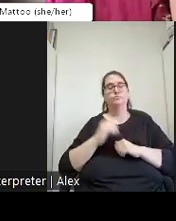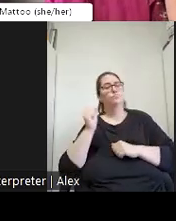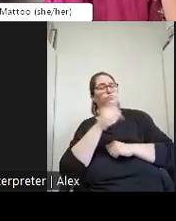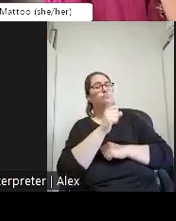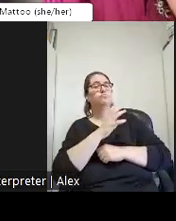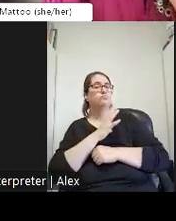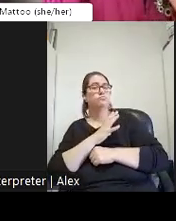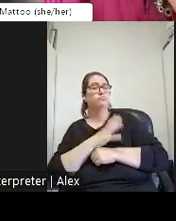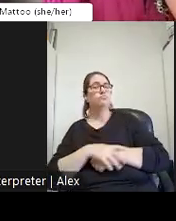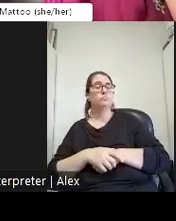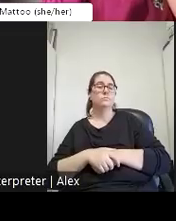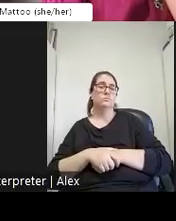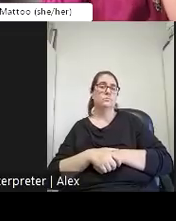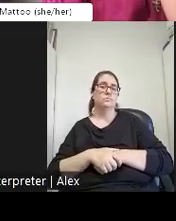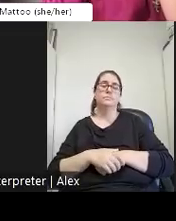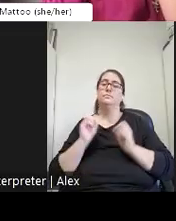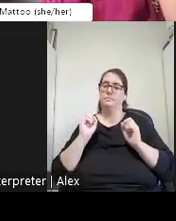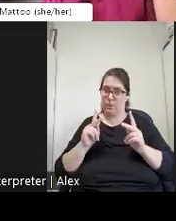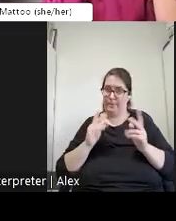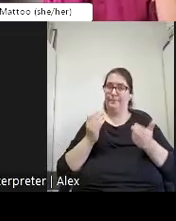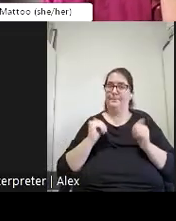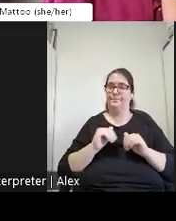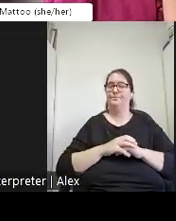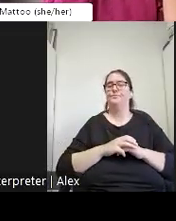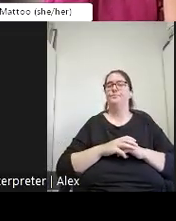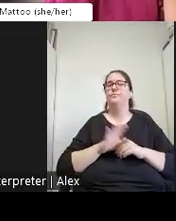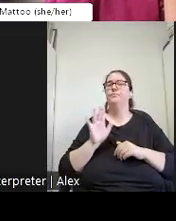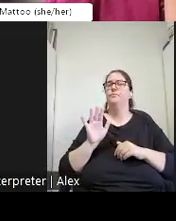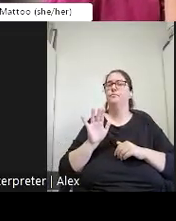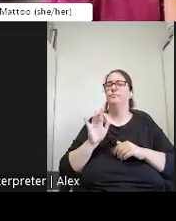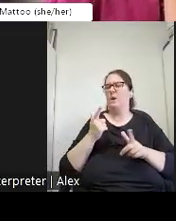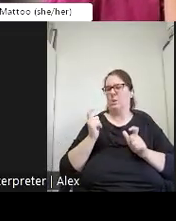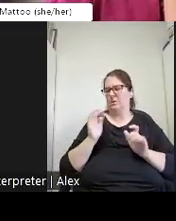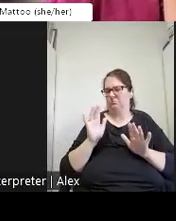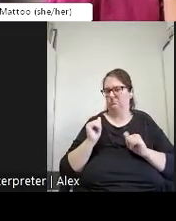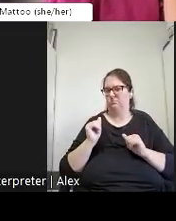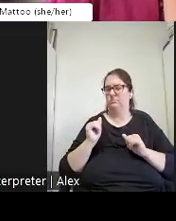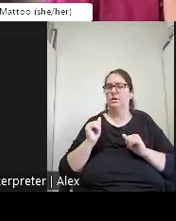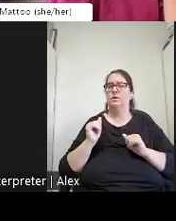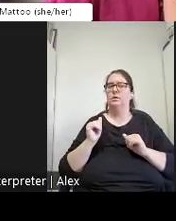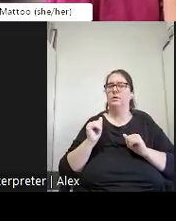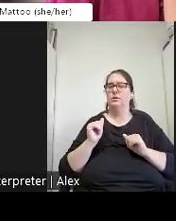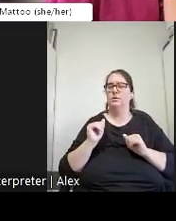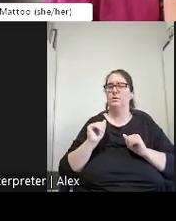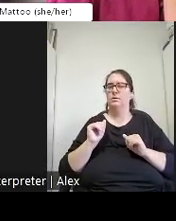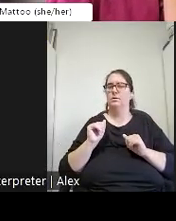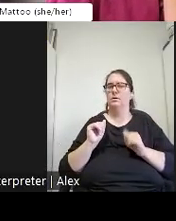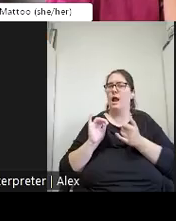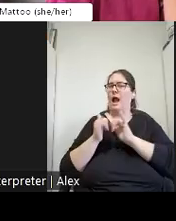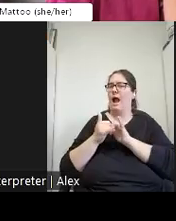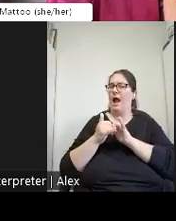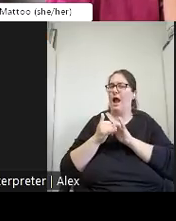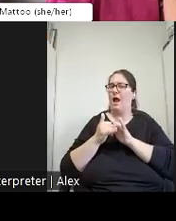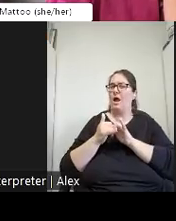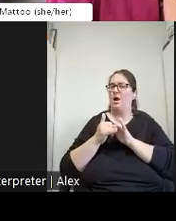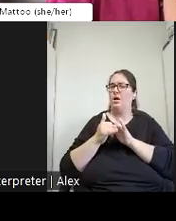sounds okay. Okay. Can I just very quickly ask you, how would you like to refer